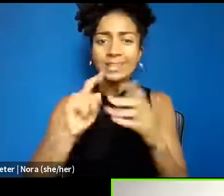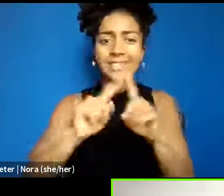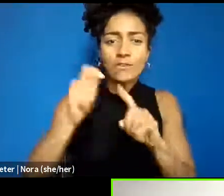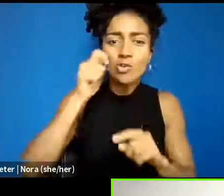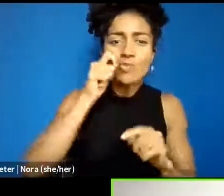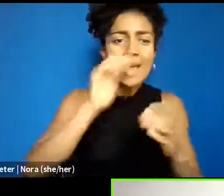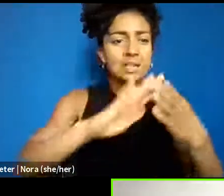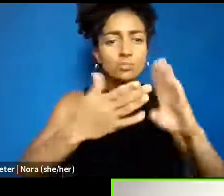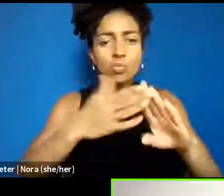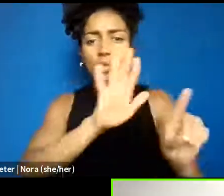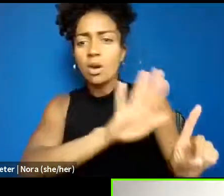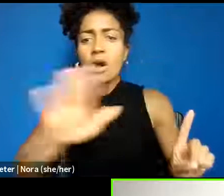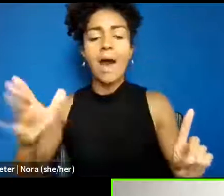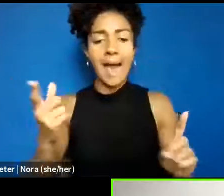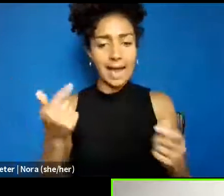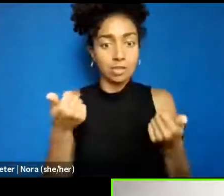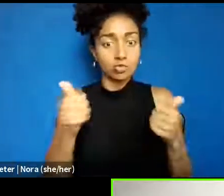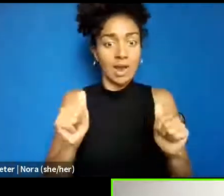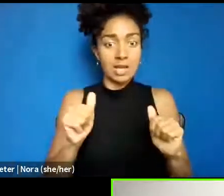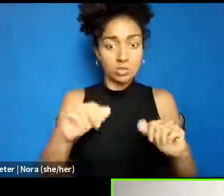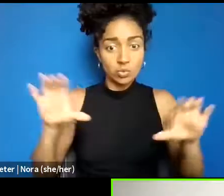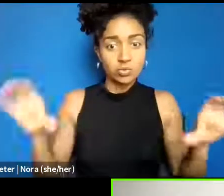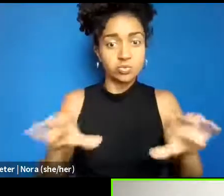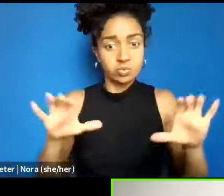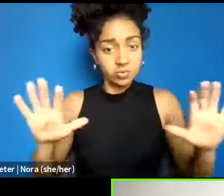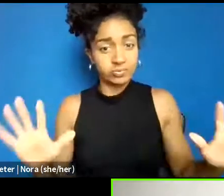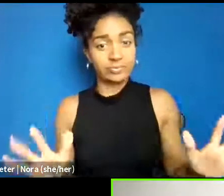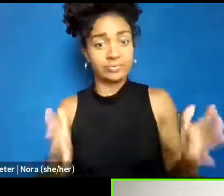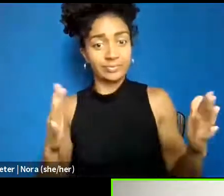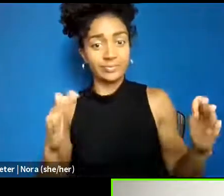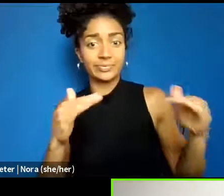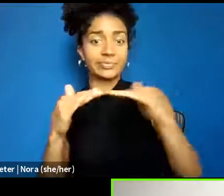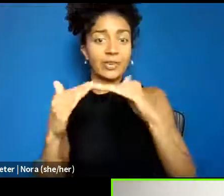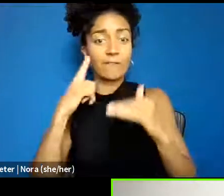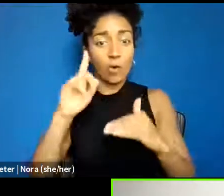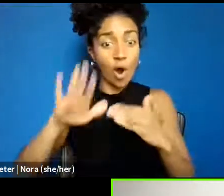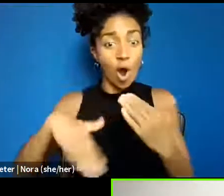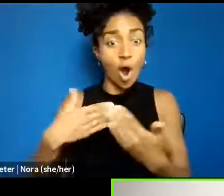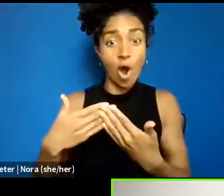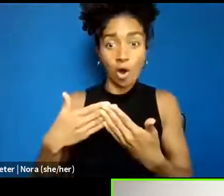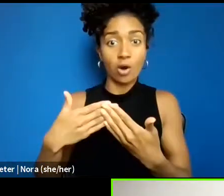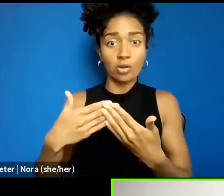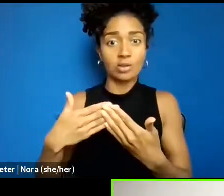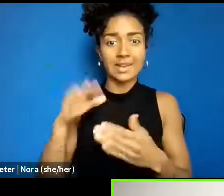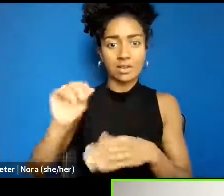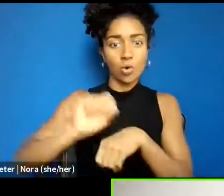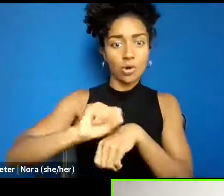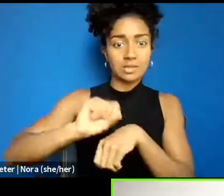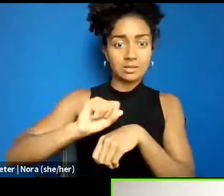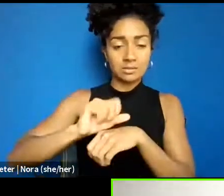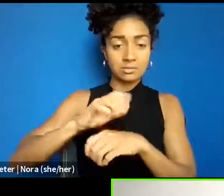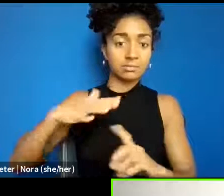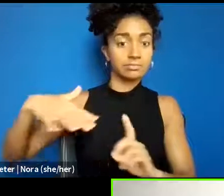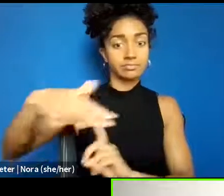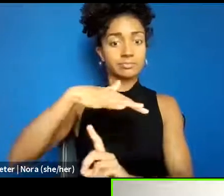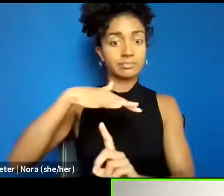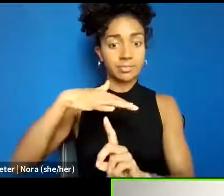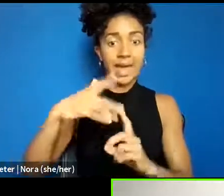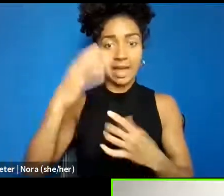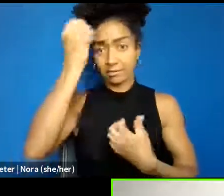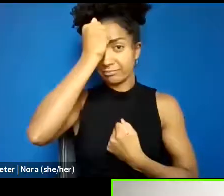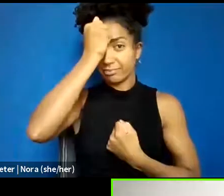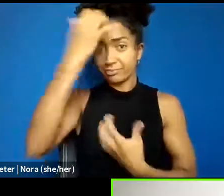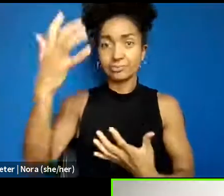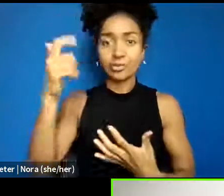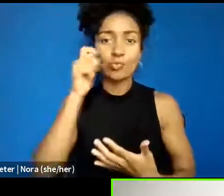personal environment, in society. So for me, being anti-racist is really having this really active and